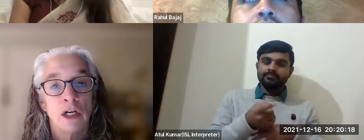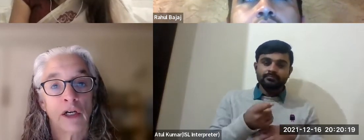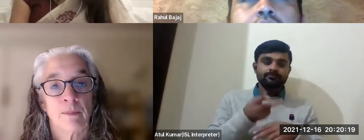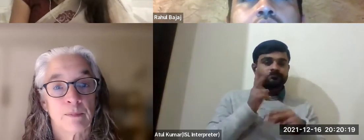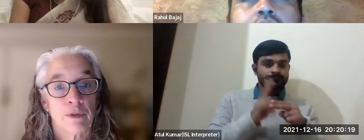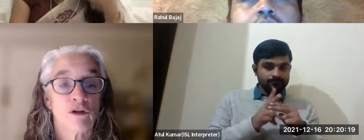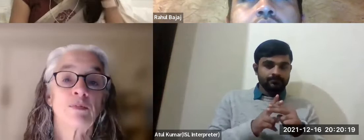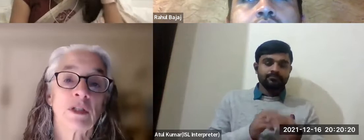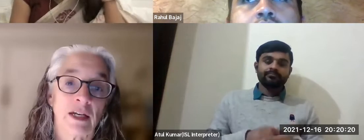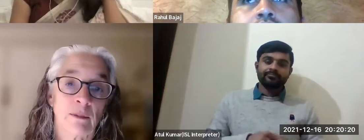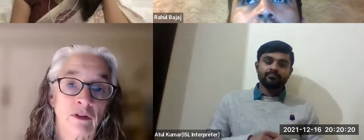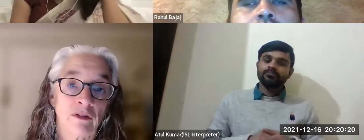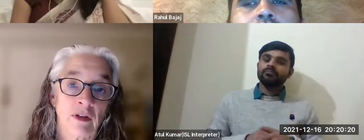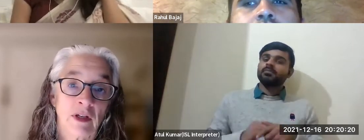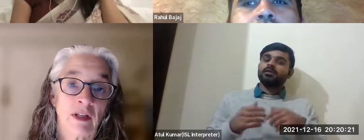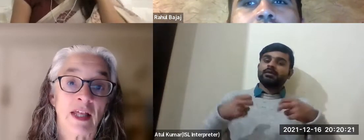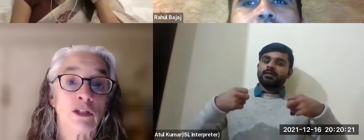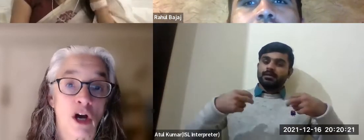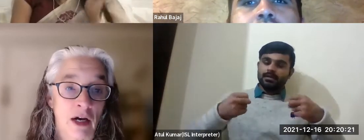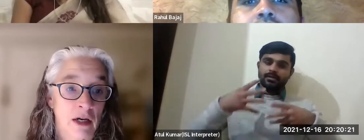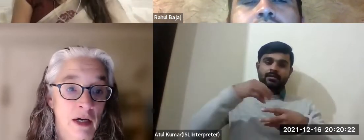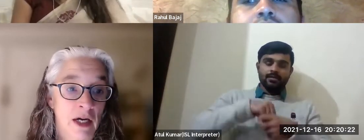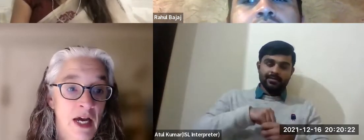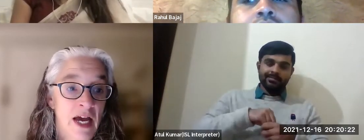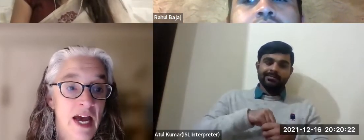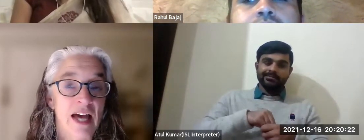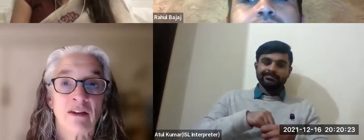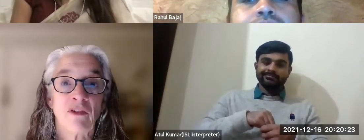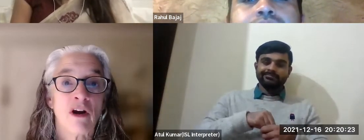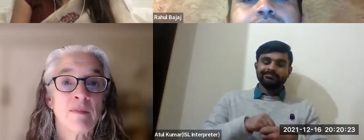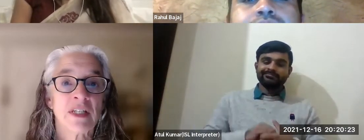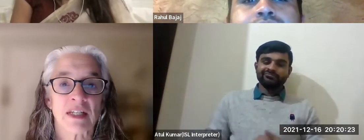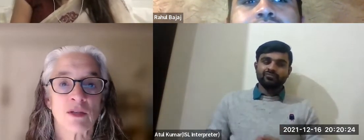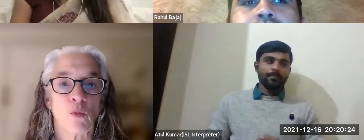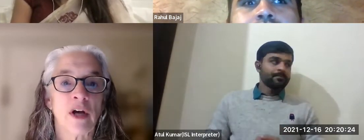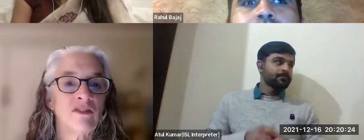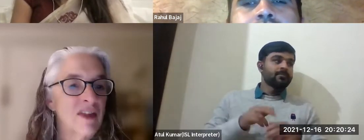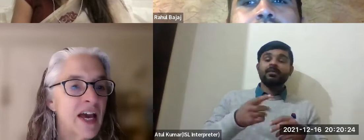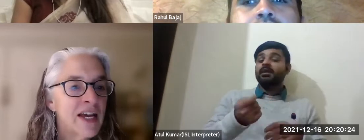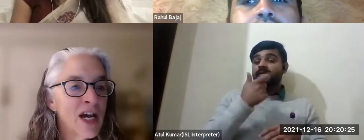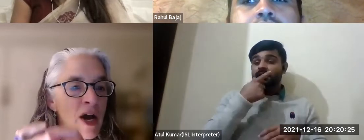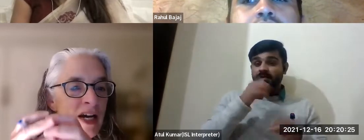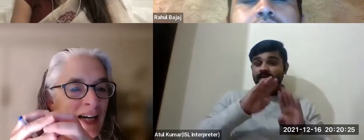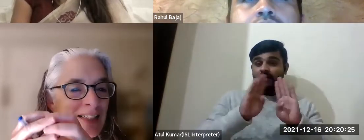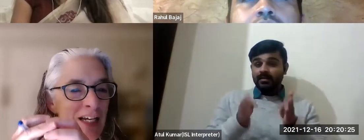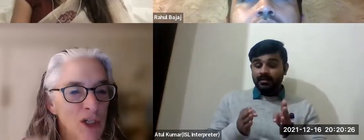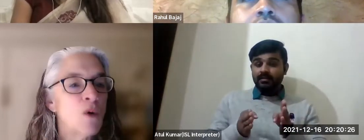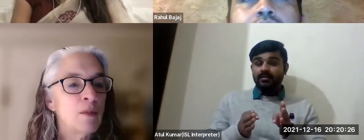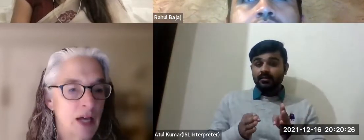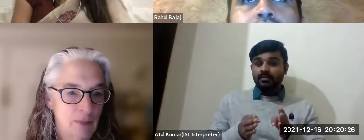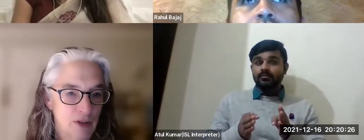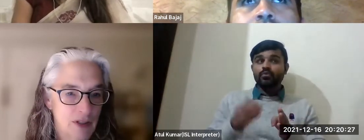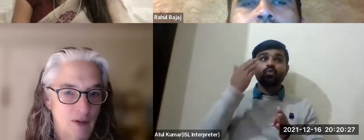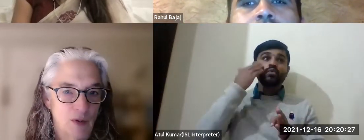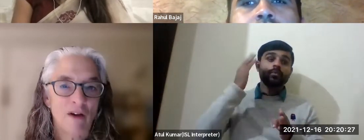on prescription labels Right. that talk. Mm-hmm. And the pharmacists, once they got to know